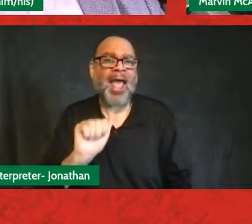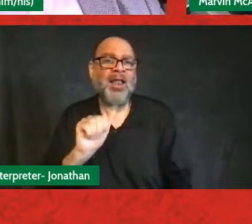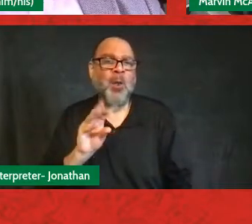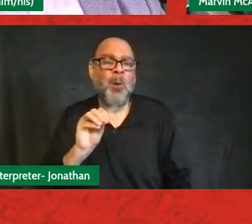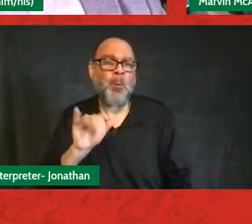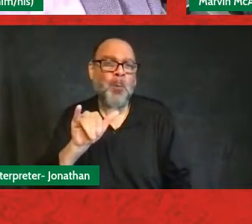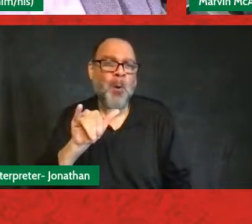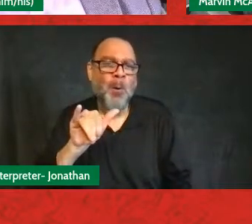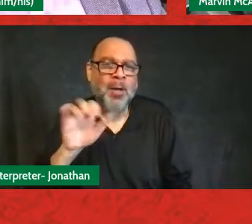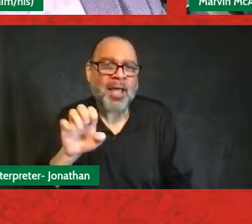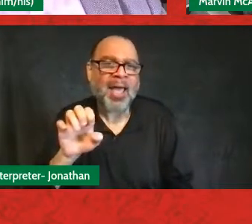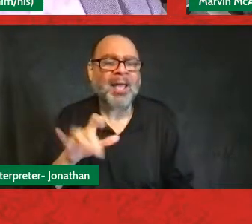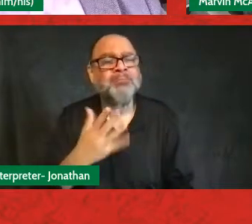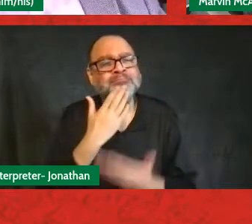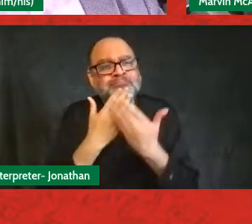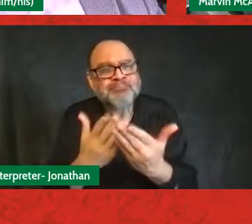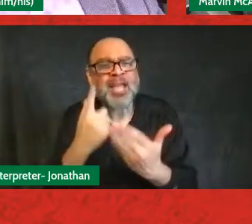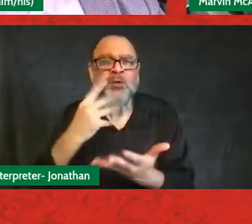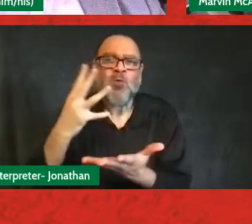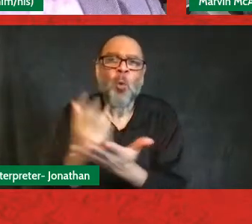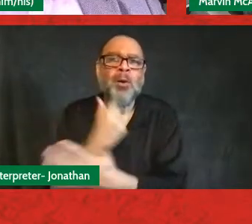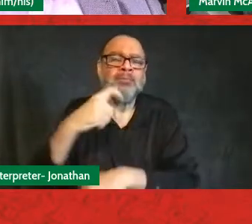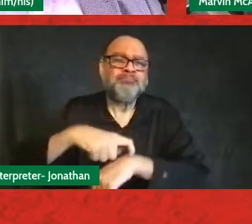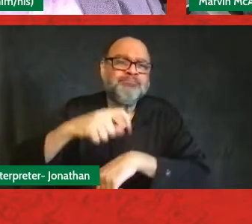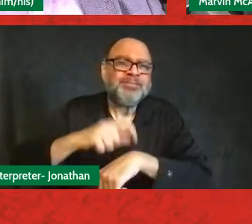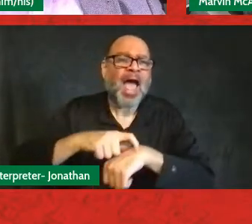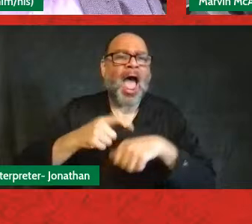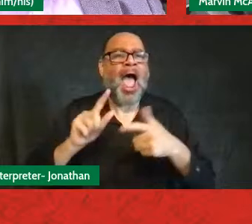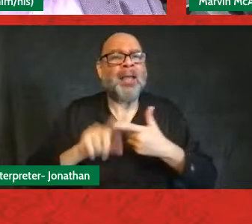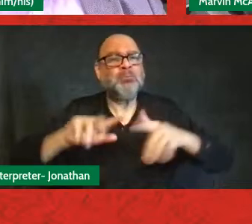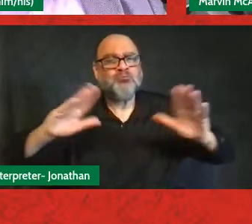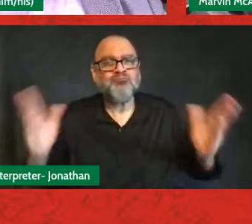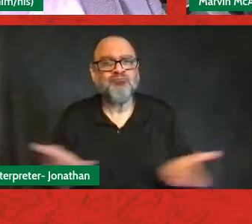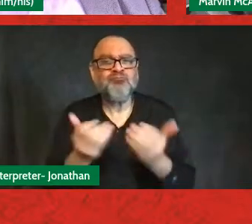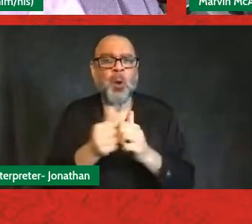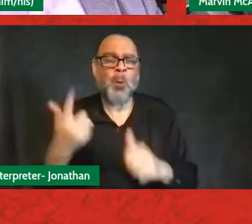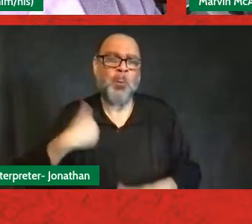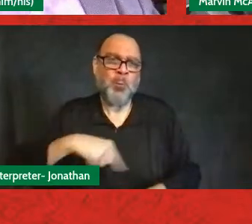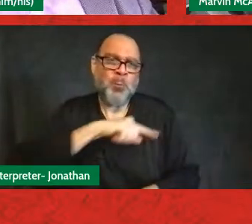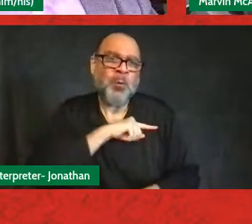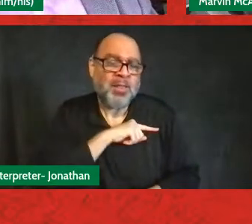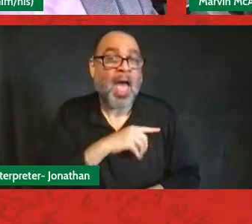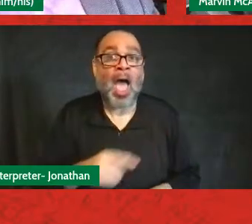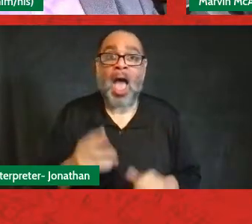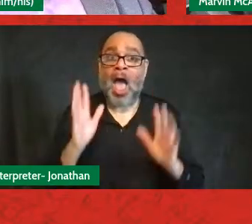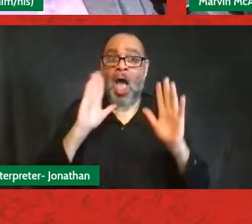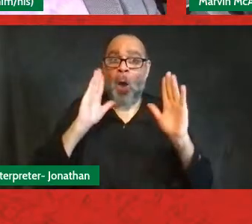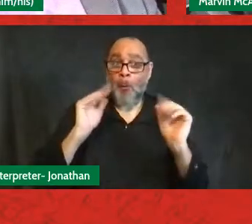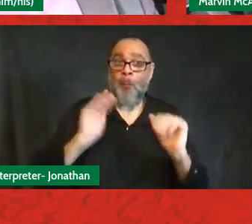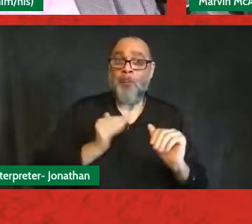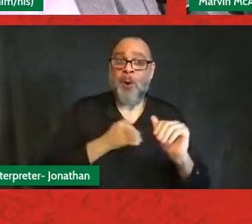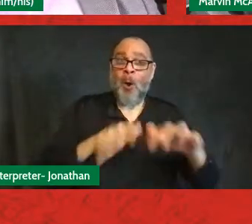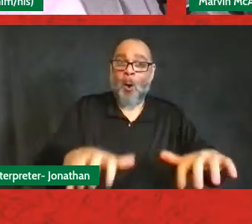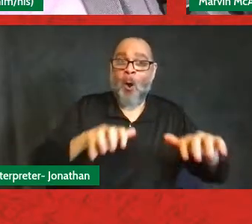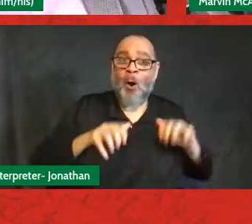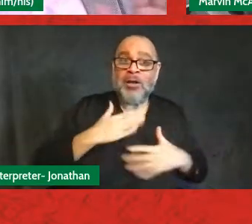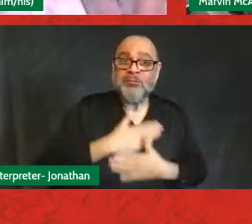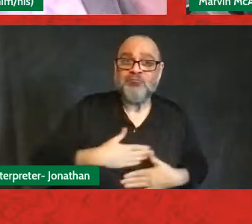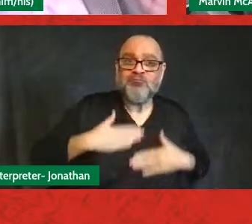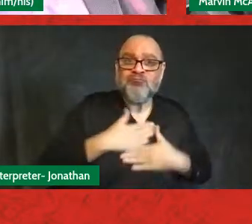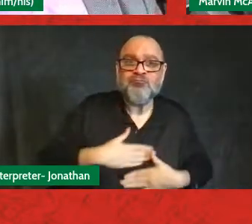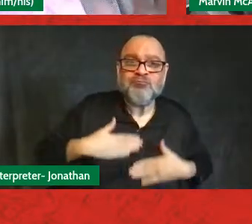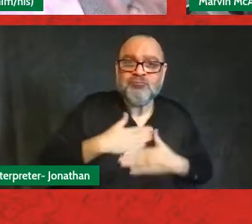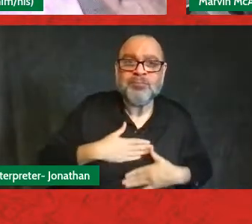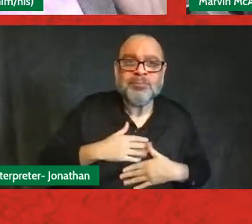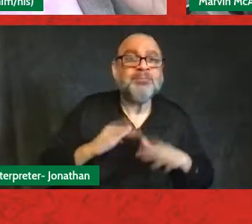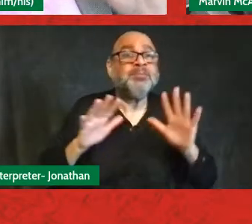wonderful time for all of us. I hope our audience has enjoyed our talk as well. And I want to pull your book up, Erich, and